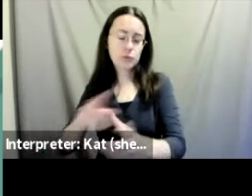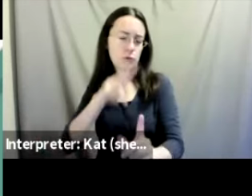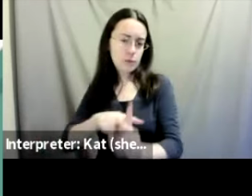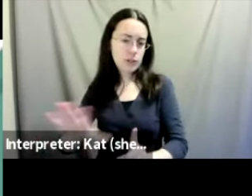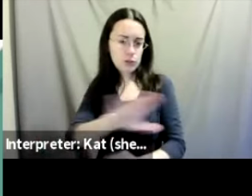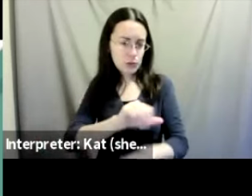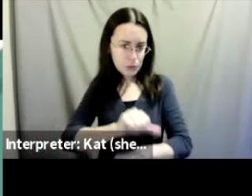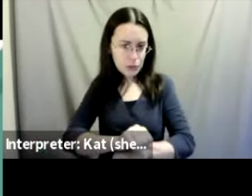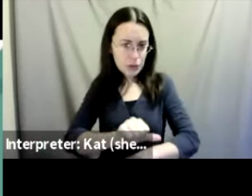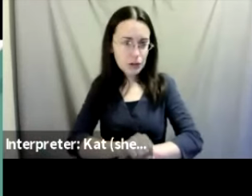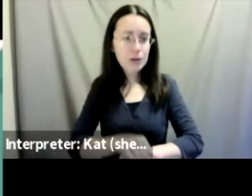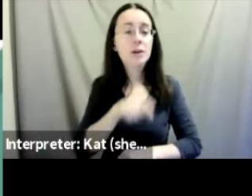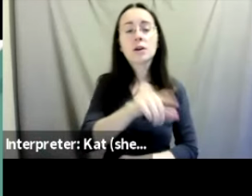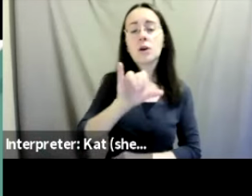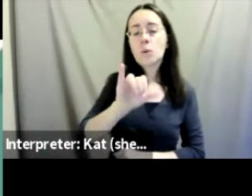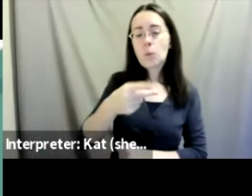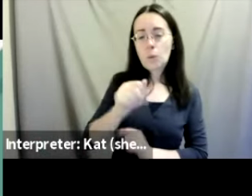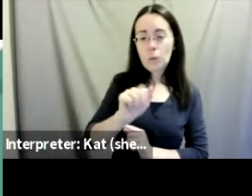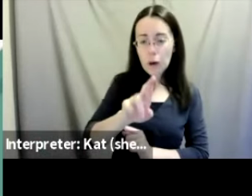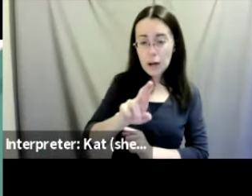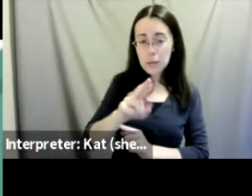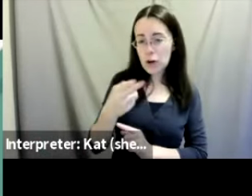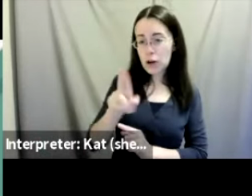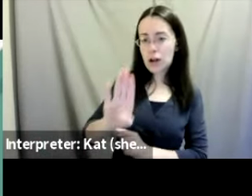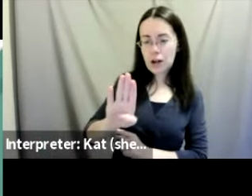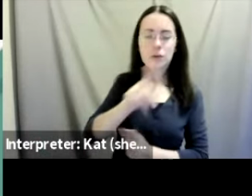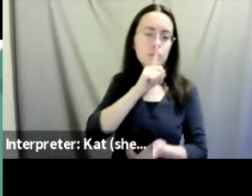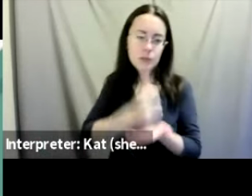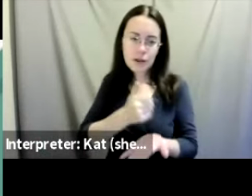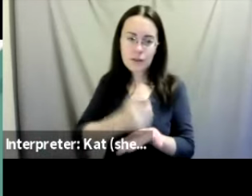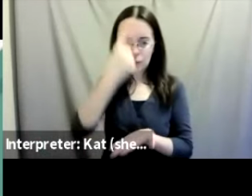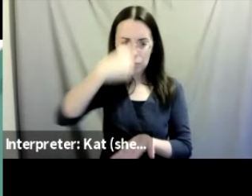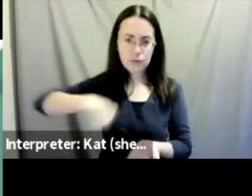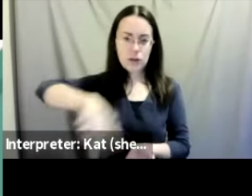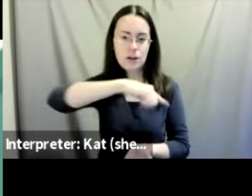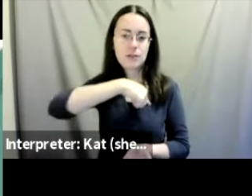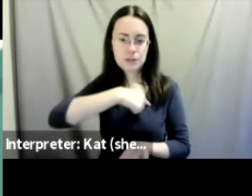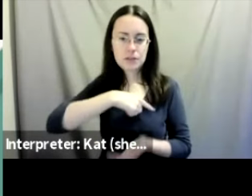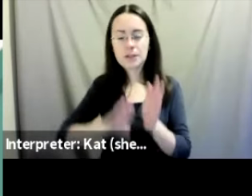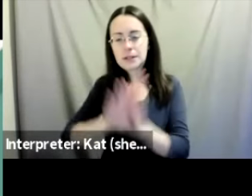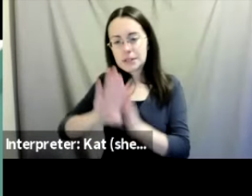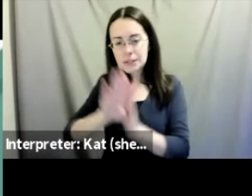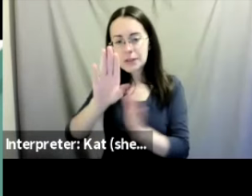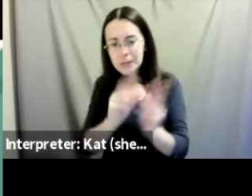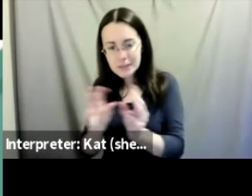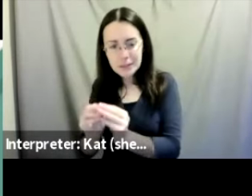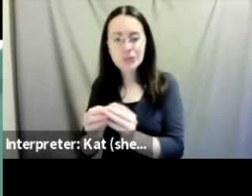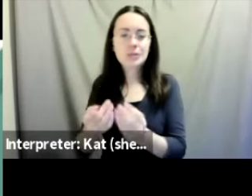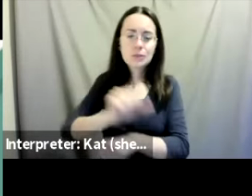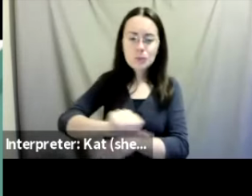there's a YPAR hub that has been really helpful for us as we've been developing our sessions and working on our